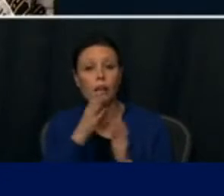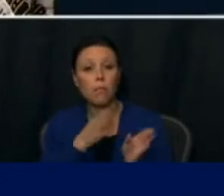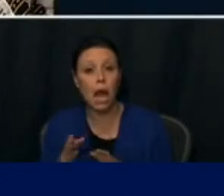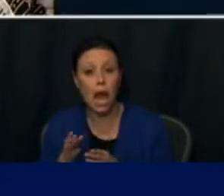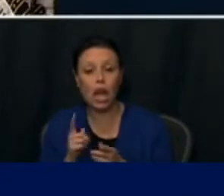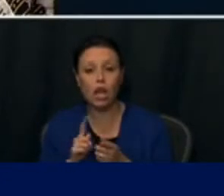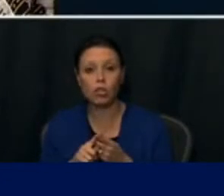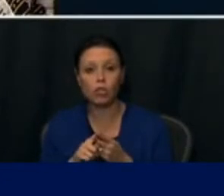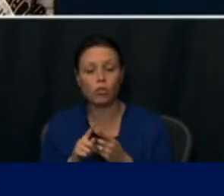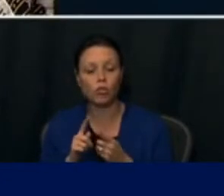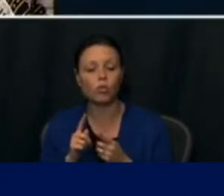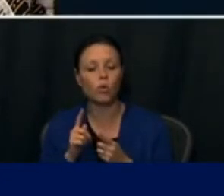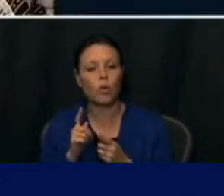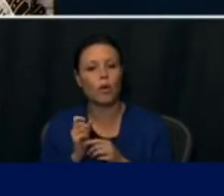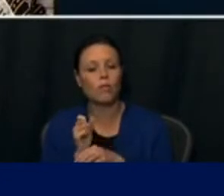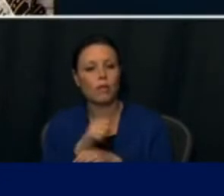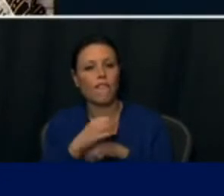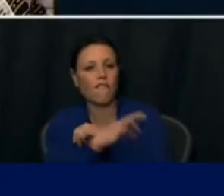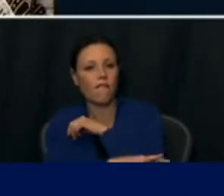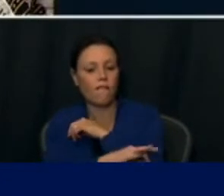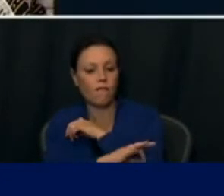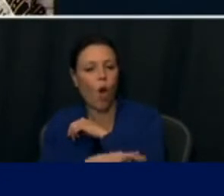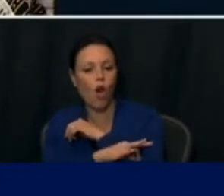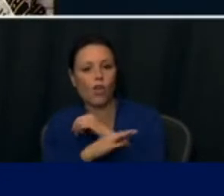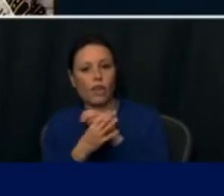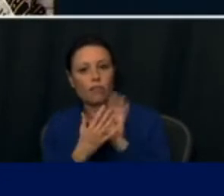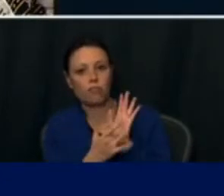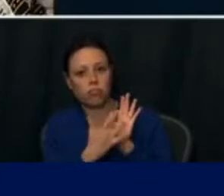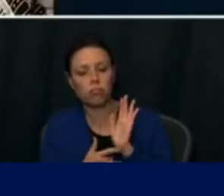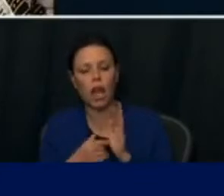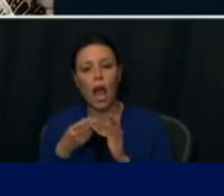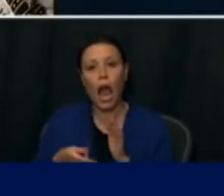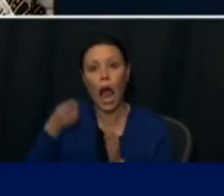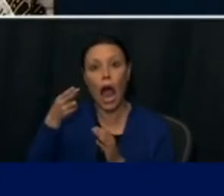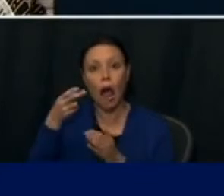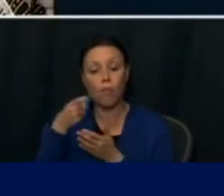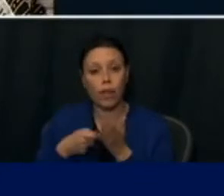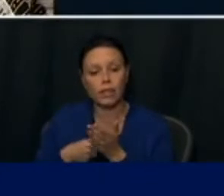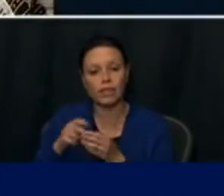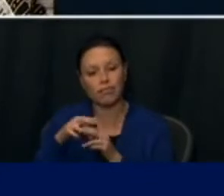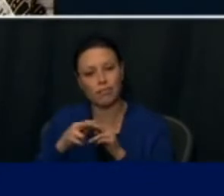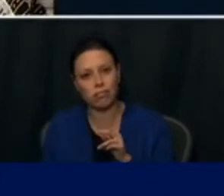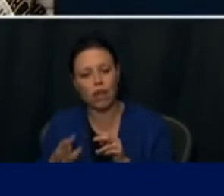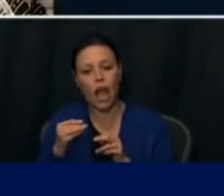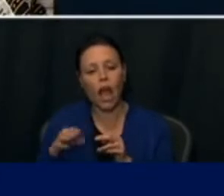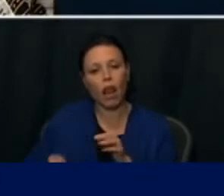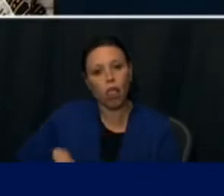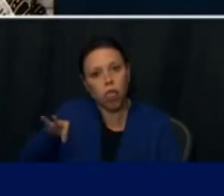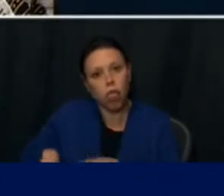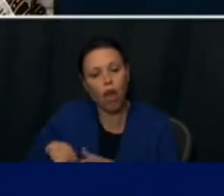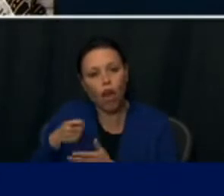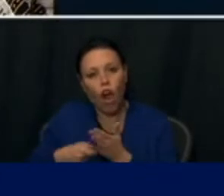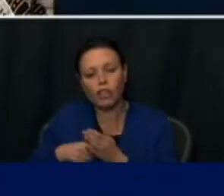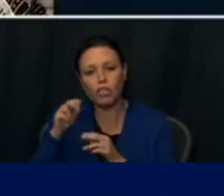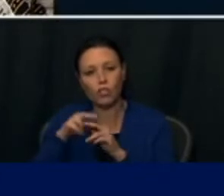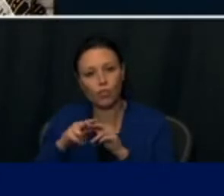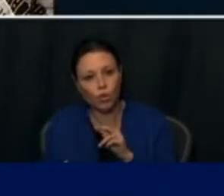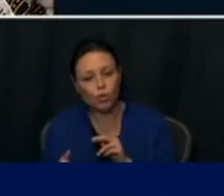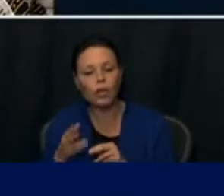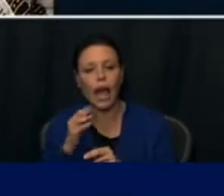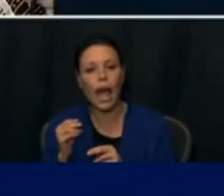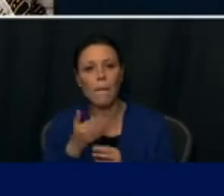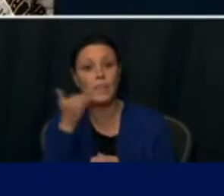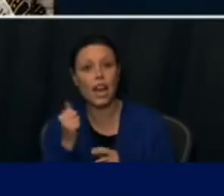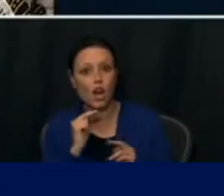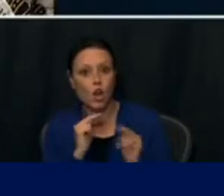foreign free writing for bringing down high list prices for reducing out of pocket costs and for better negotiation by